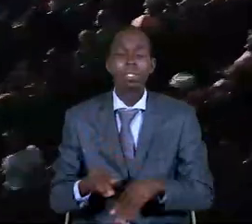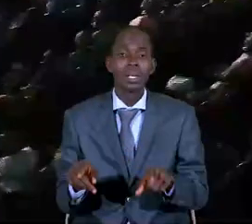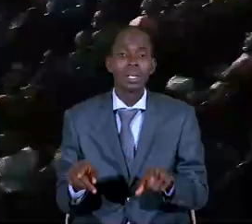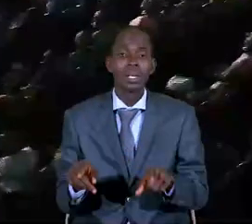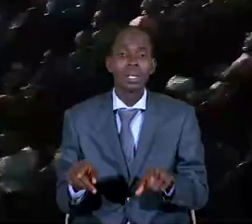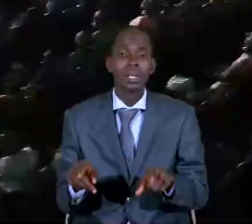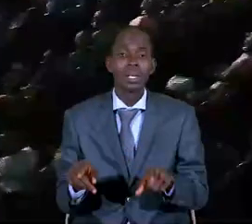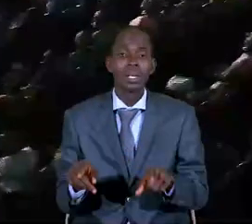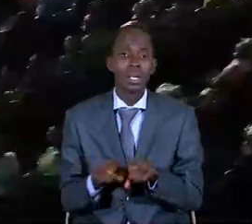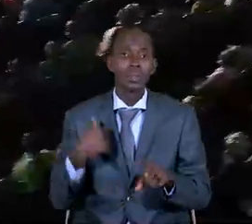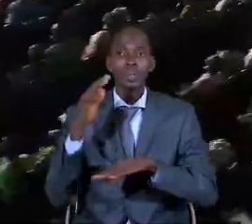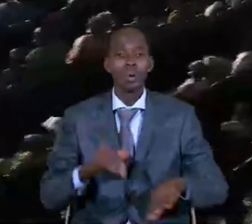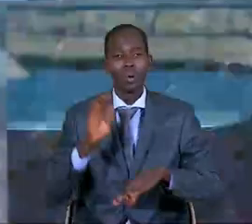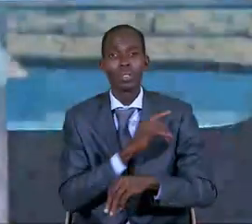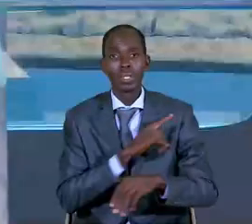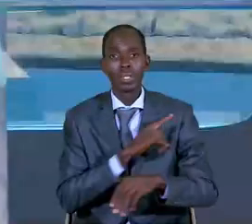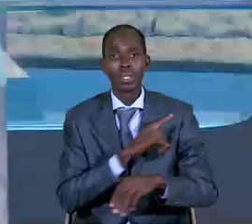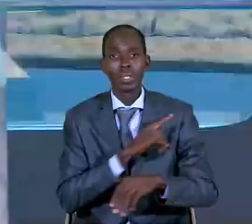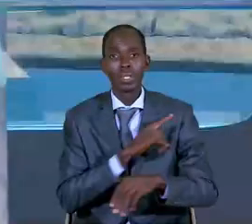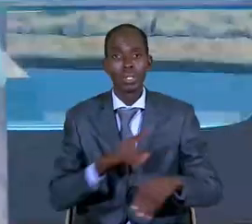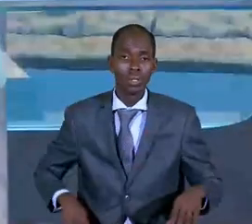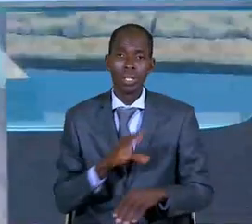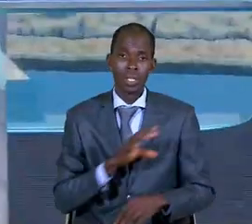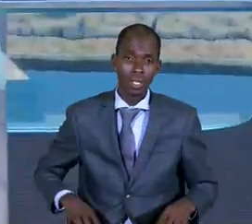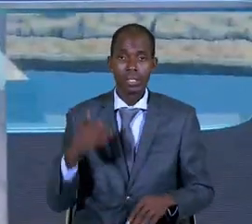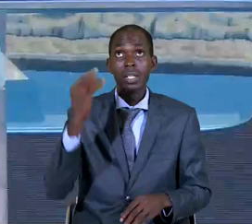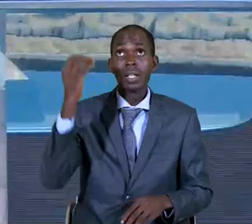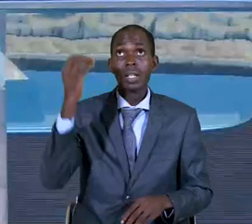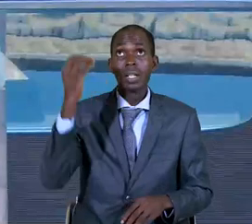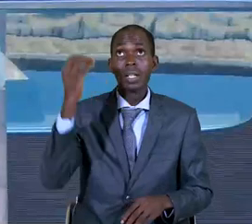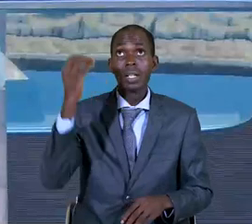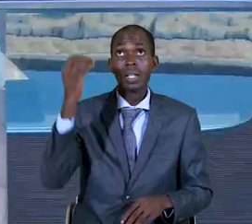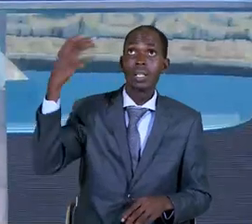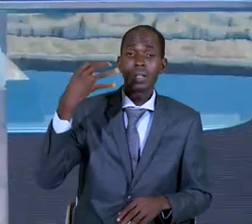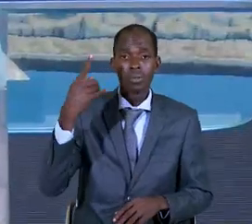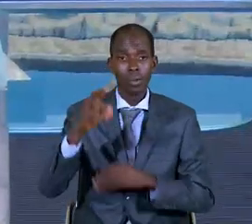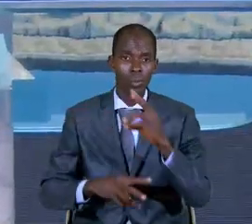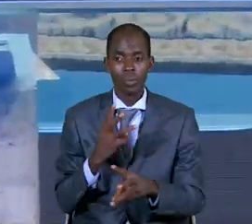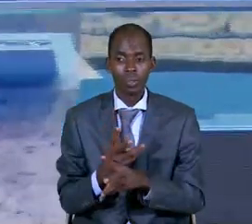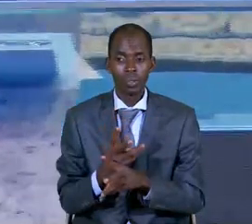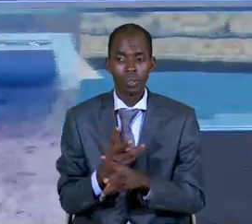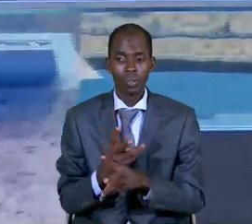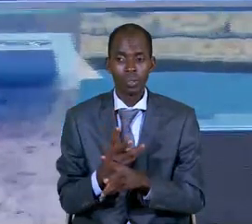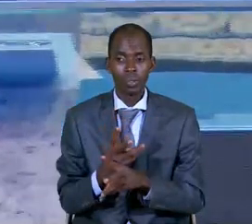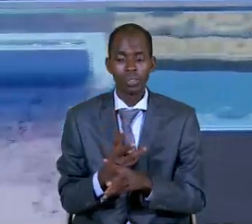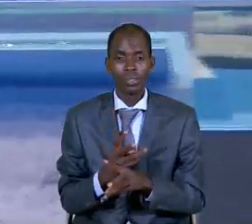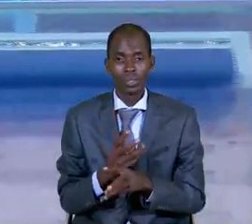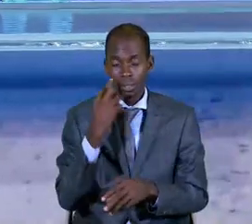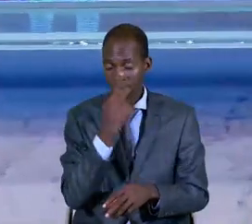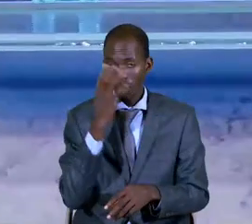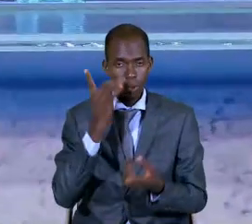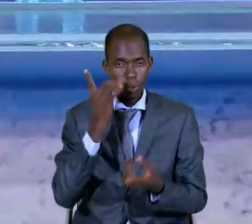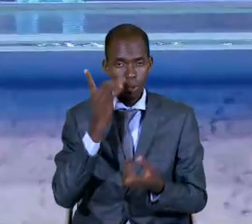call on the Lord Christ, the light of the world, sight will come to